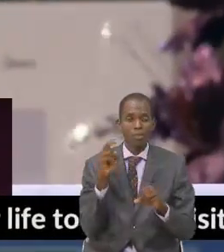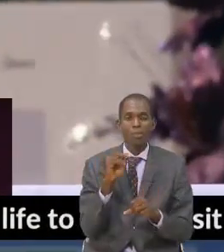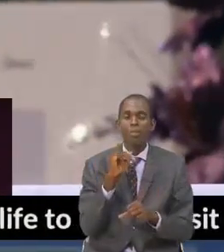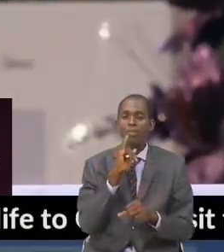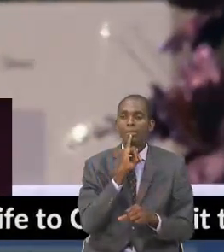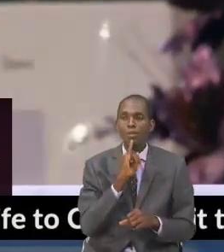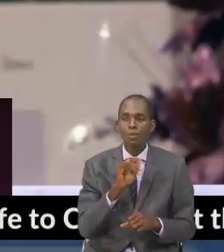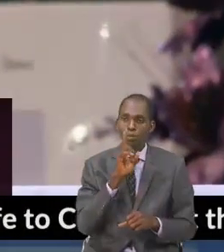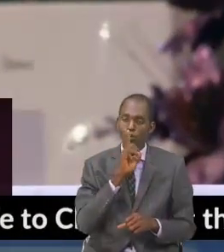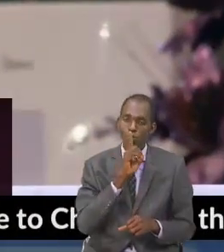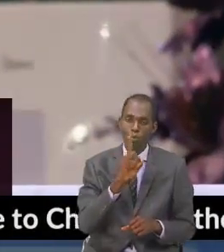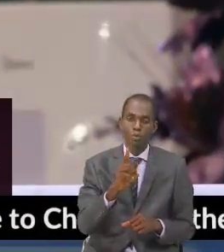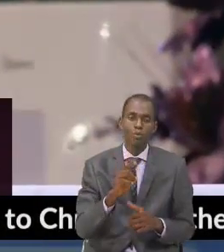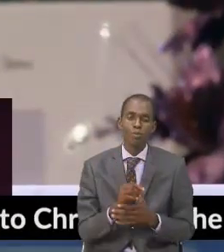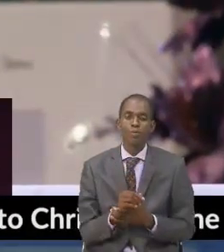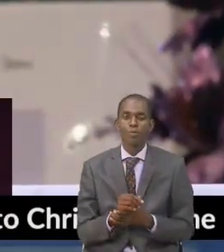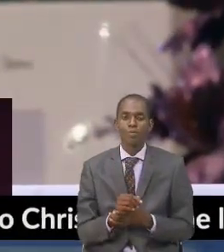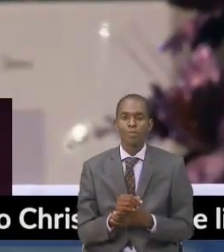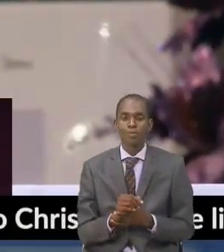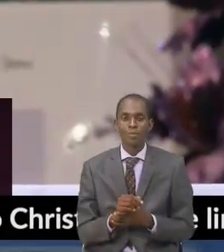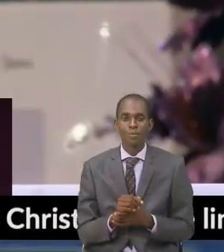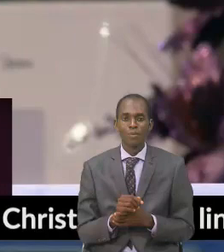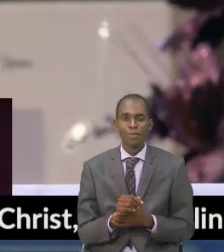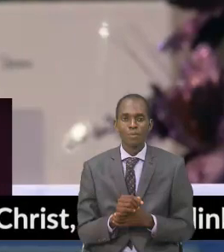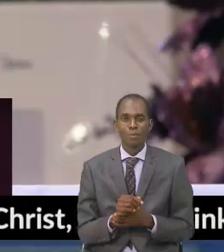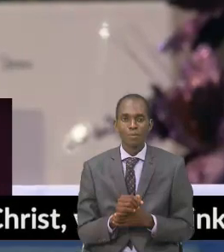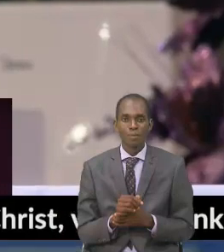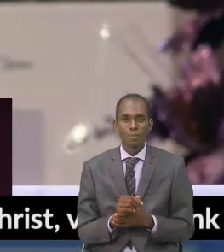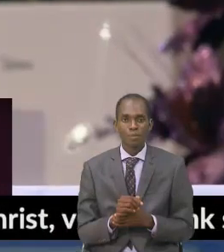And this salvation is real.